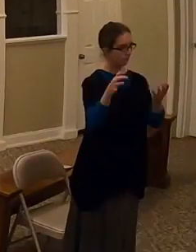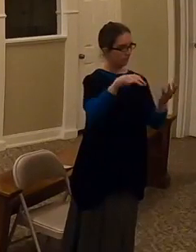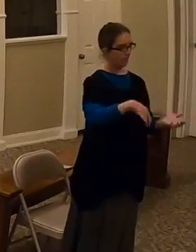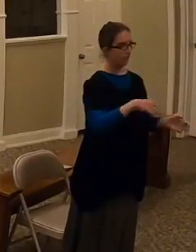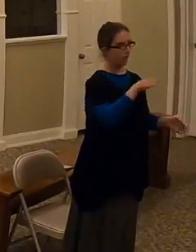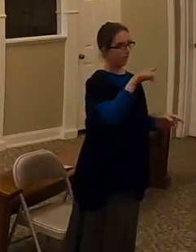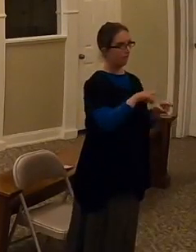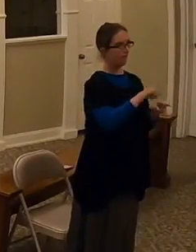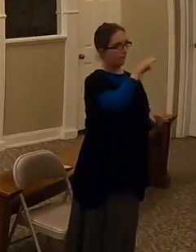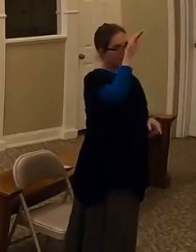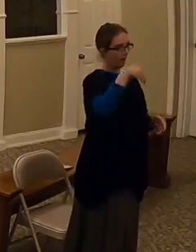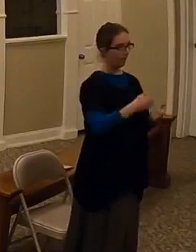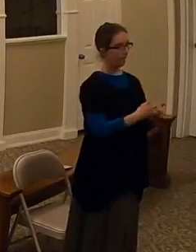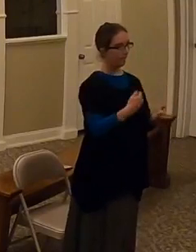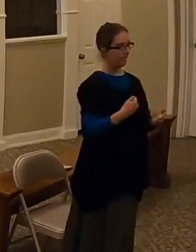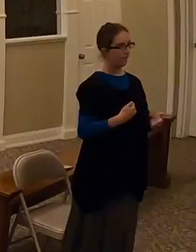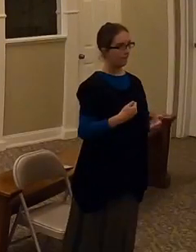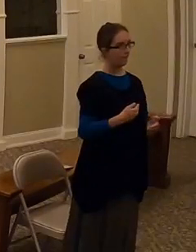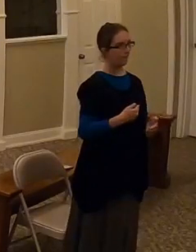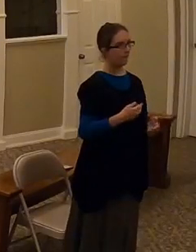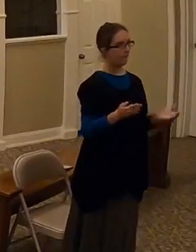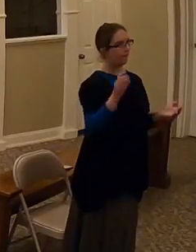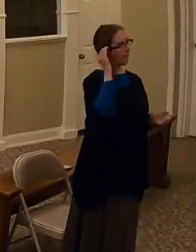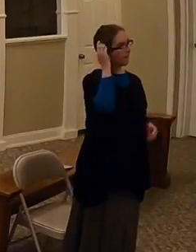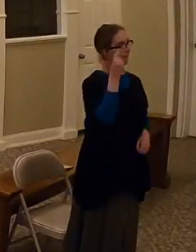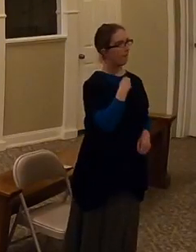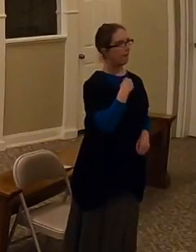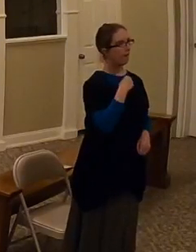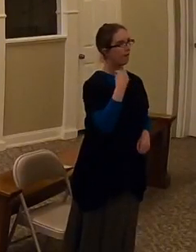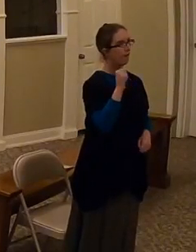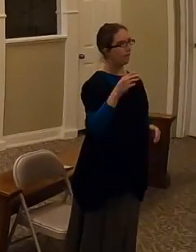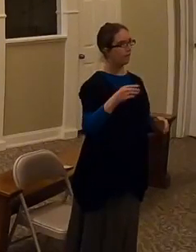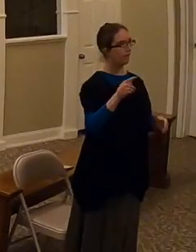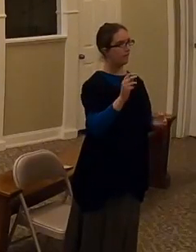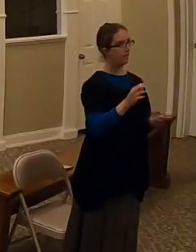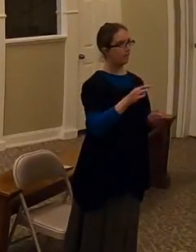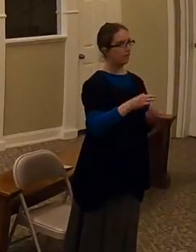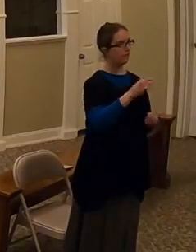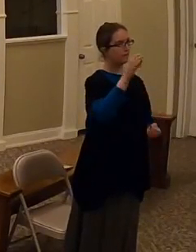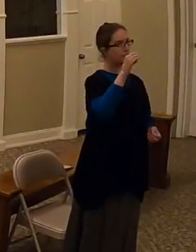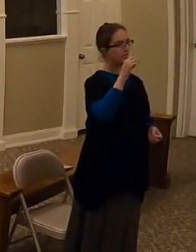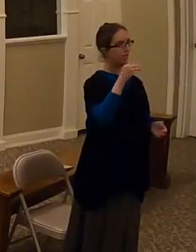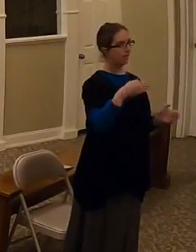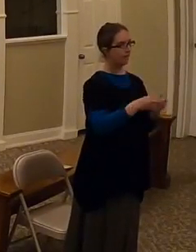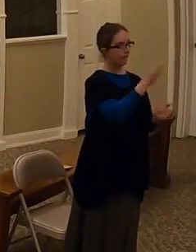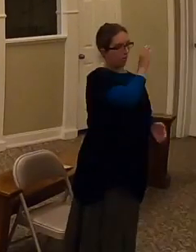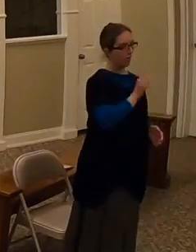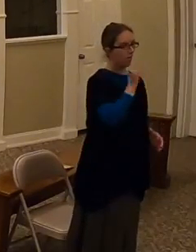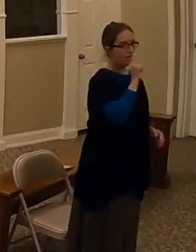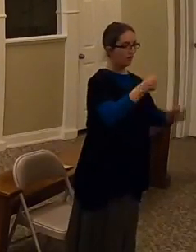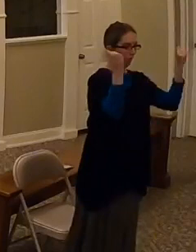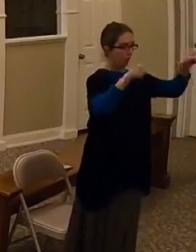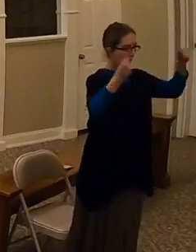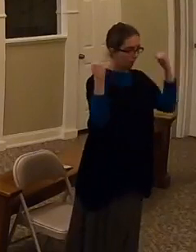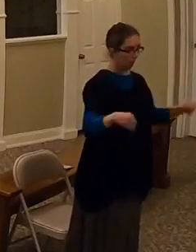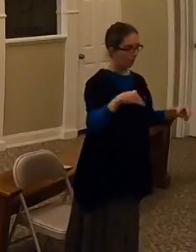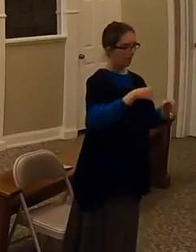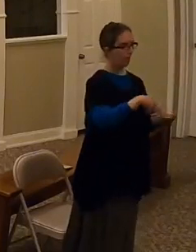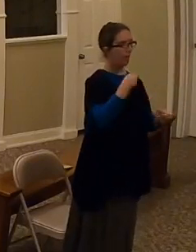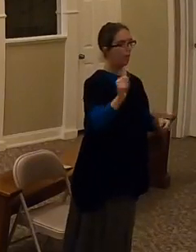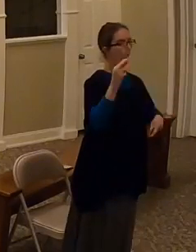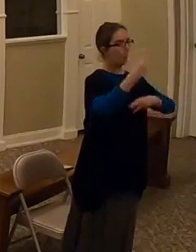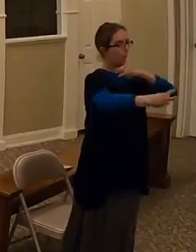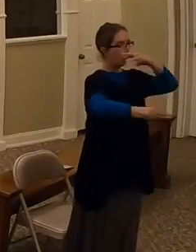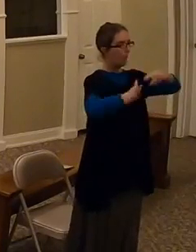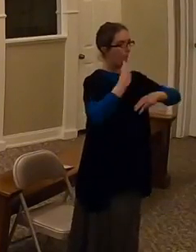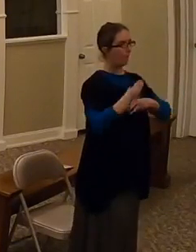it before. Come on. Hear what I'm saying. The spirit of the Antichrist is already in the